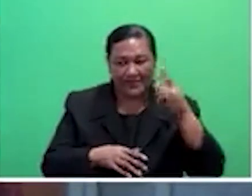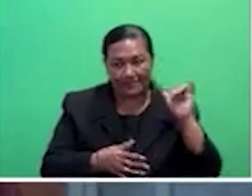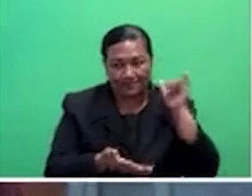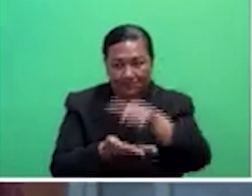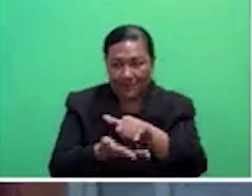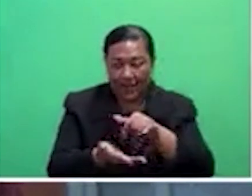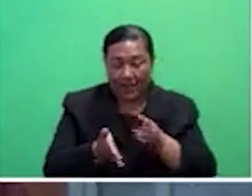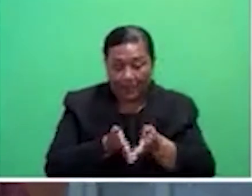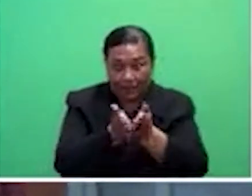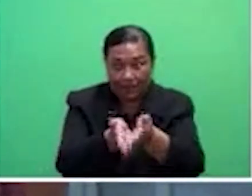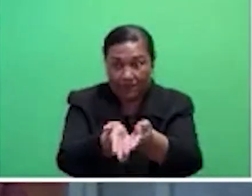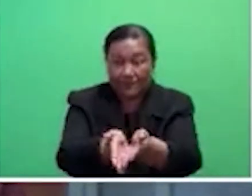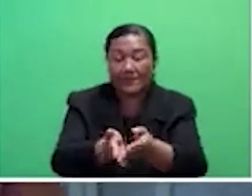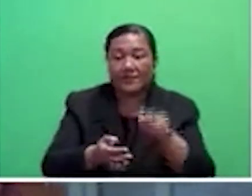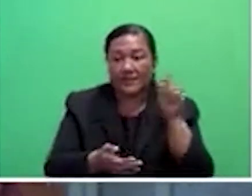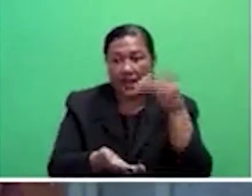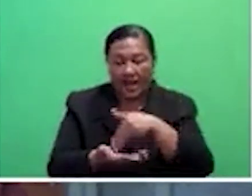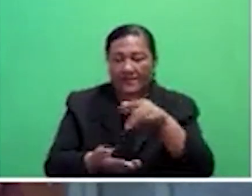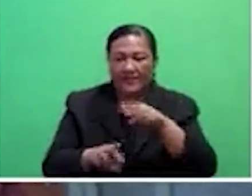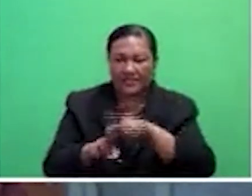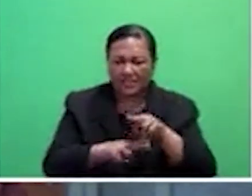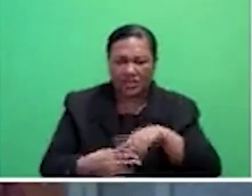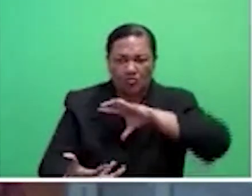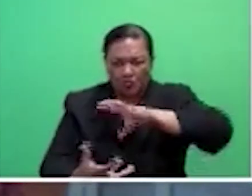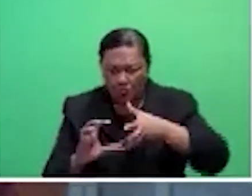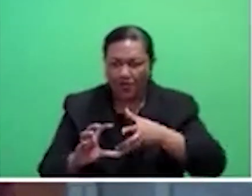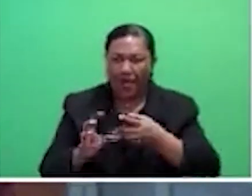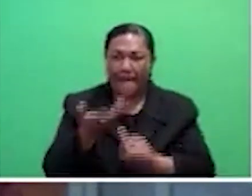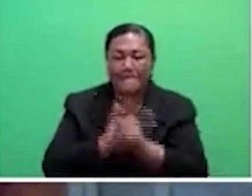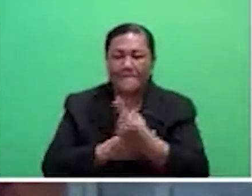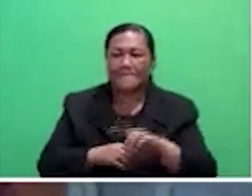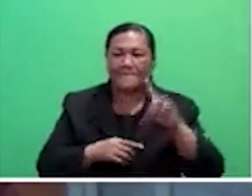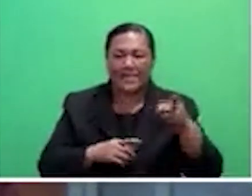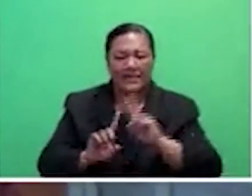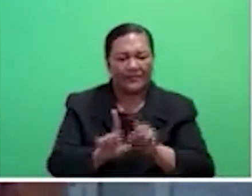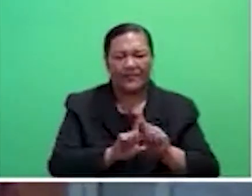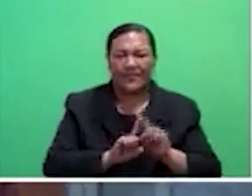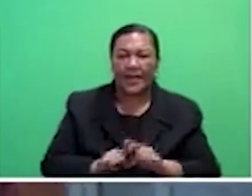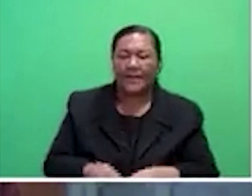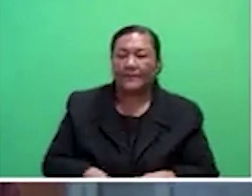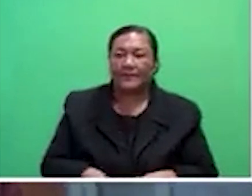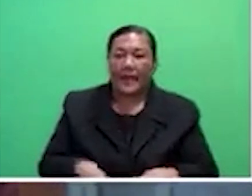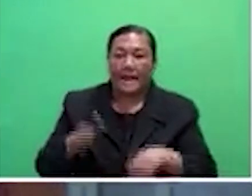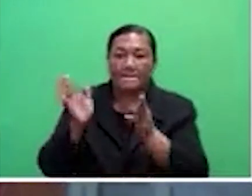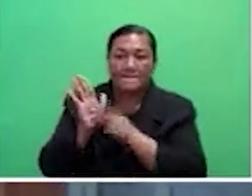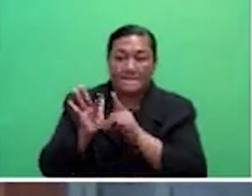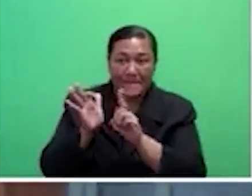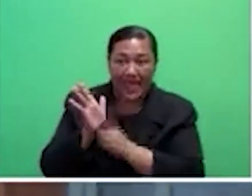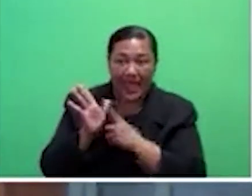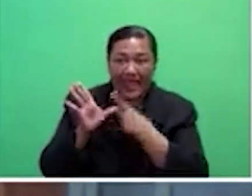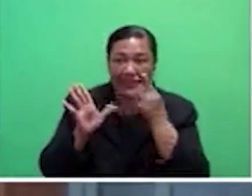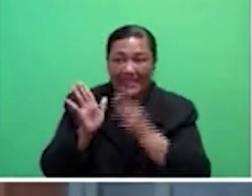of belonging. It doesn't help when these things keep being drummed up. Melanesians, Rambi and Kiran,